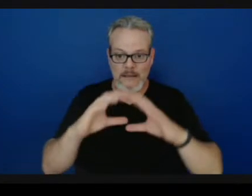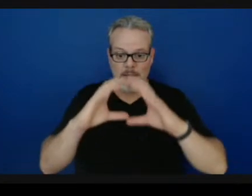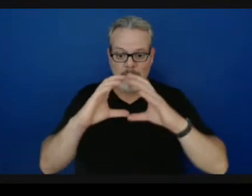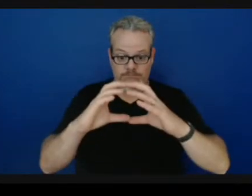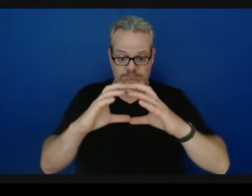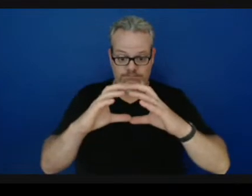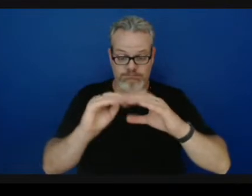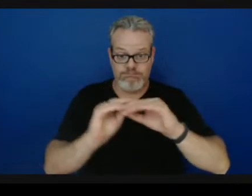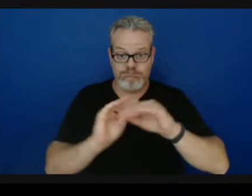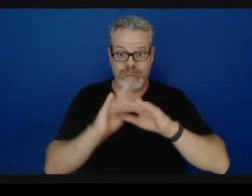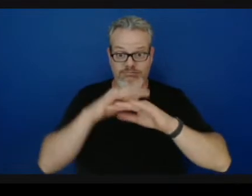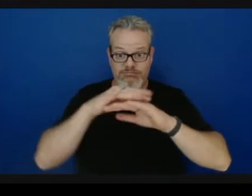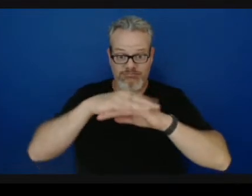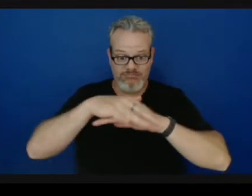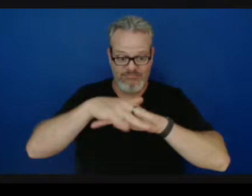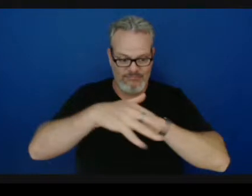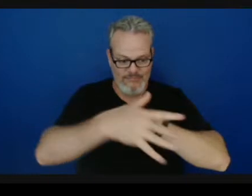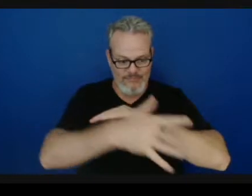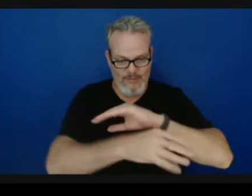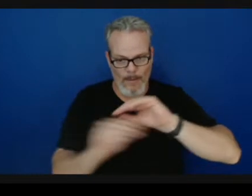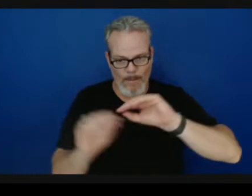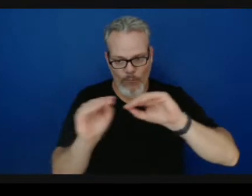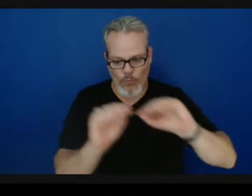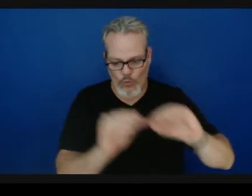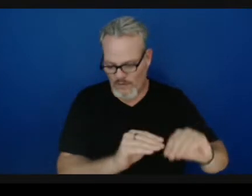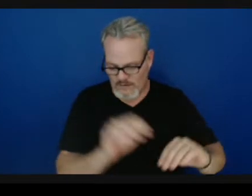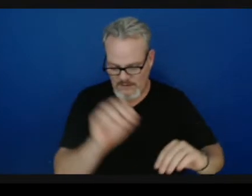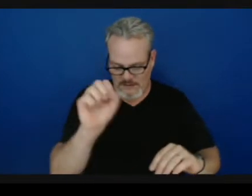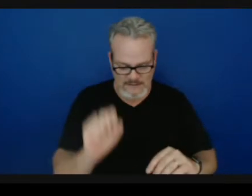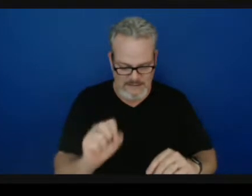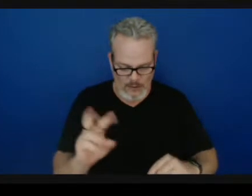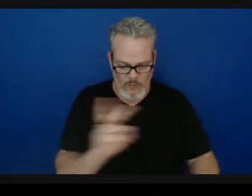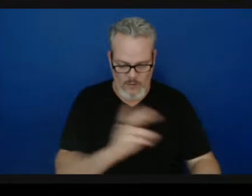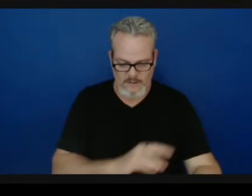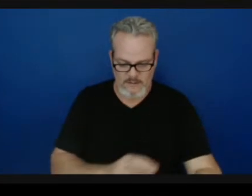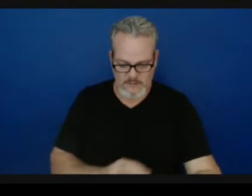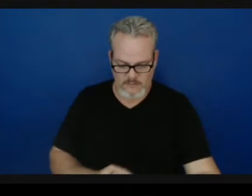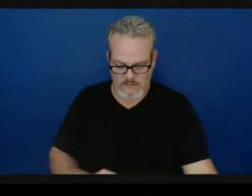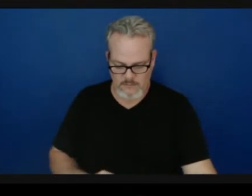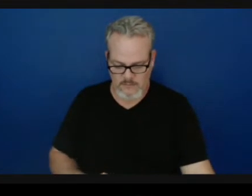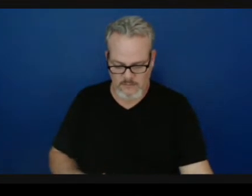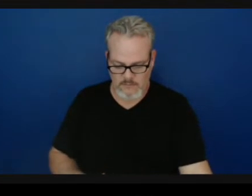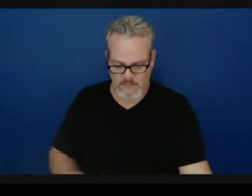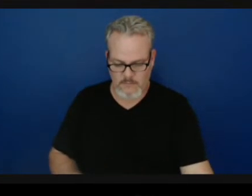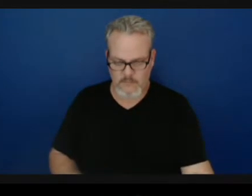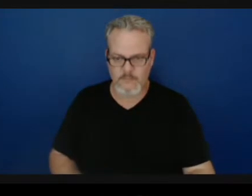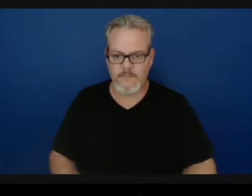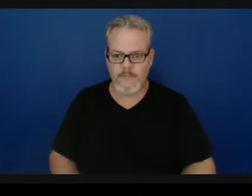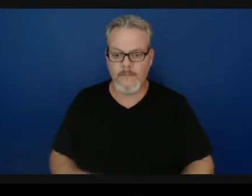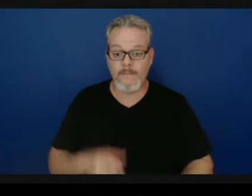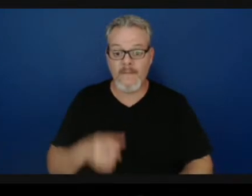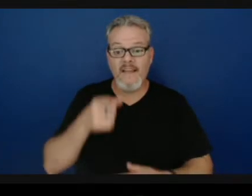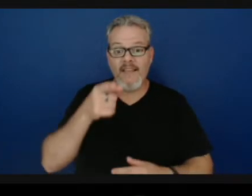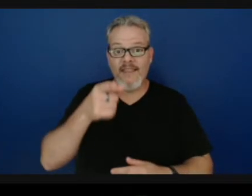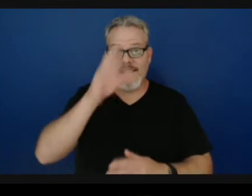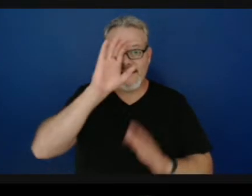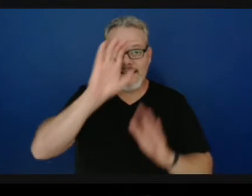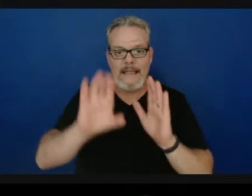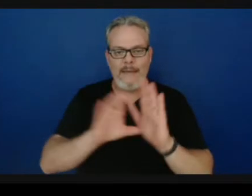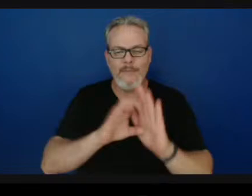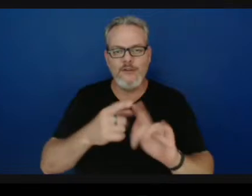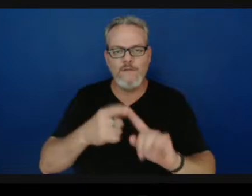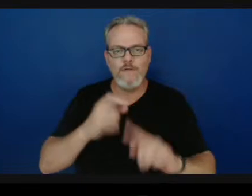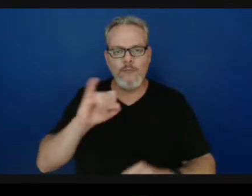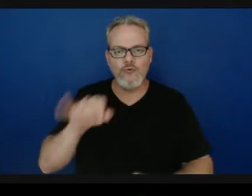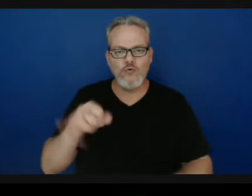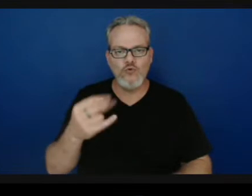to the southwest. Right. So what I'm going to do now is, so this is an image from eruption on June 3rd, but we can